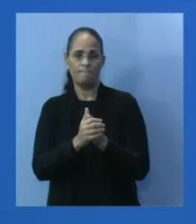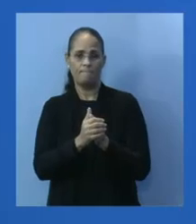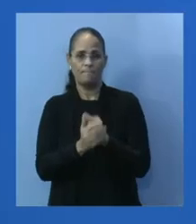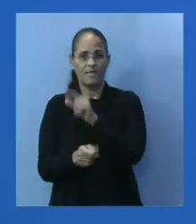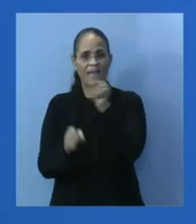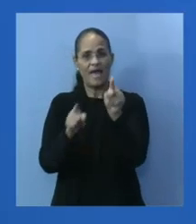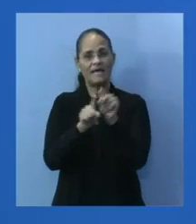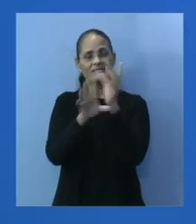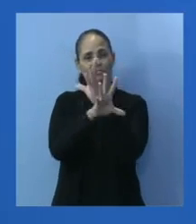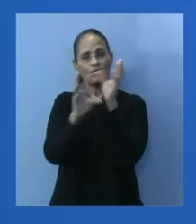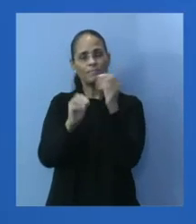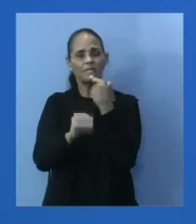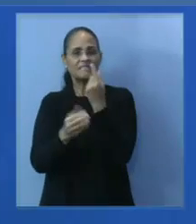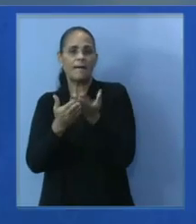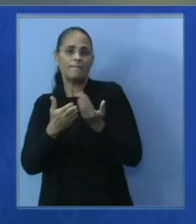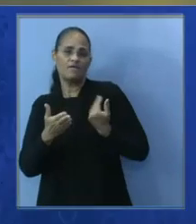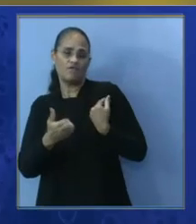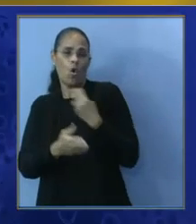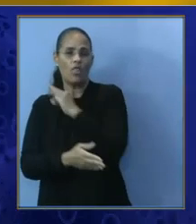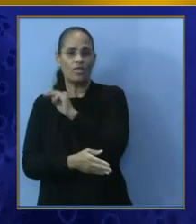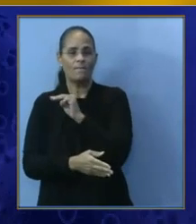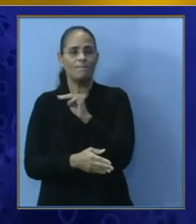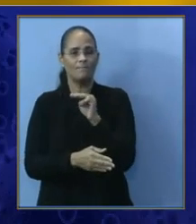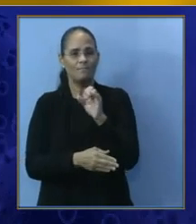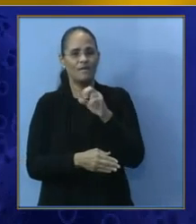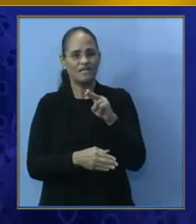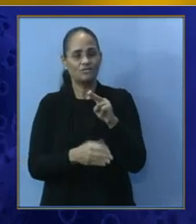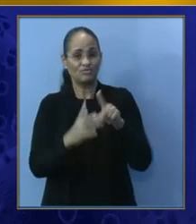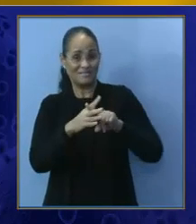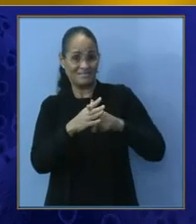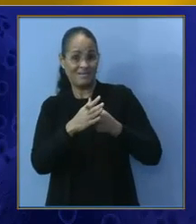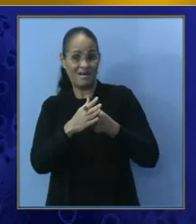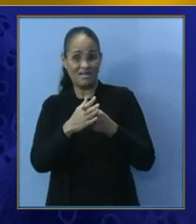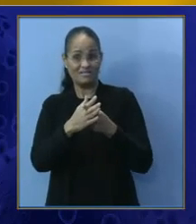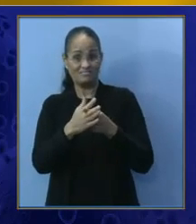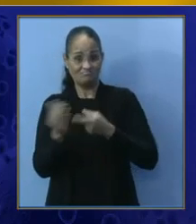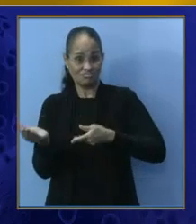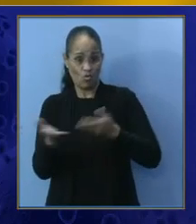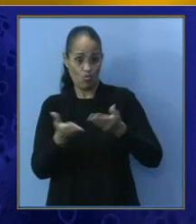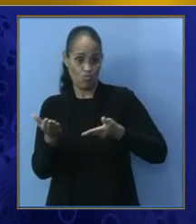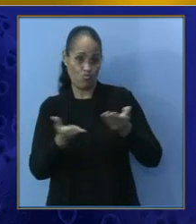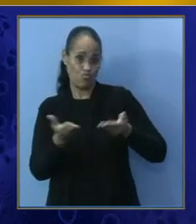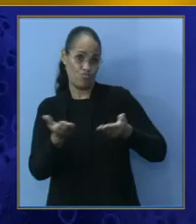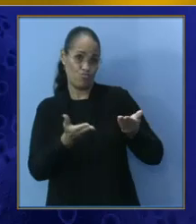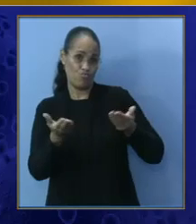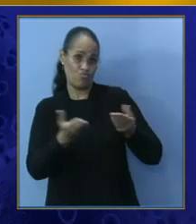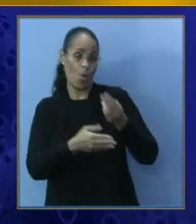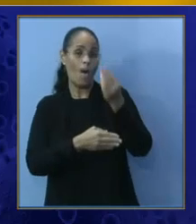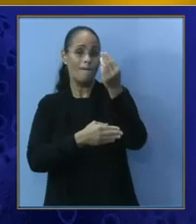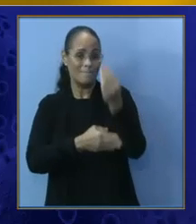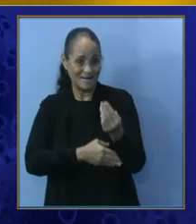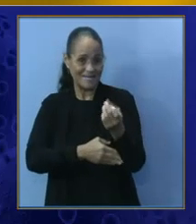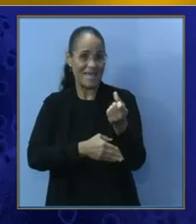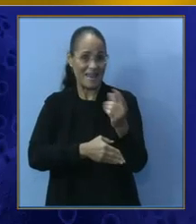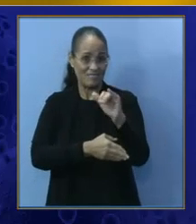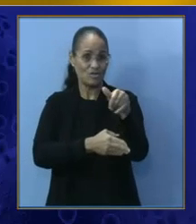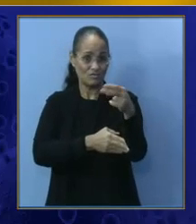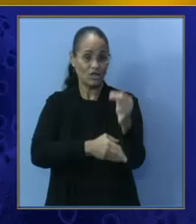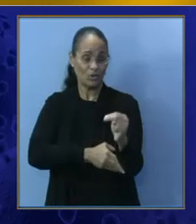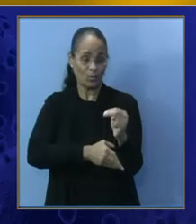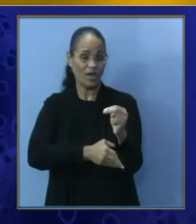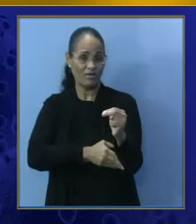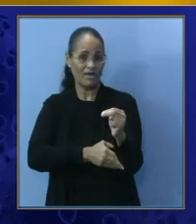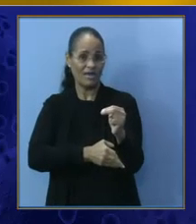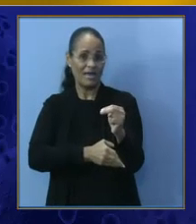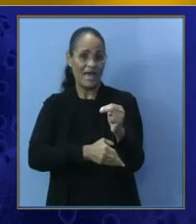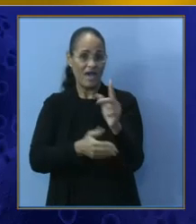As the Premier mentioned, the Ministry started the distribution of the Pfizer-BioNTech vaccine on Monday, the 11th of January. And